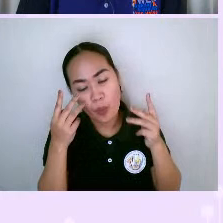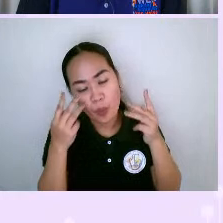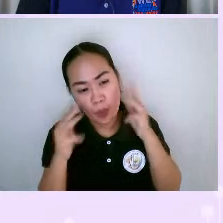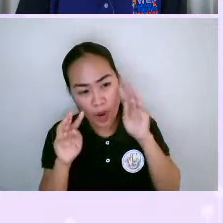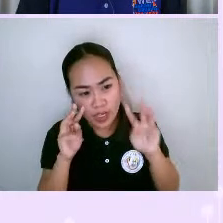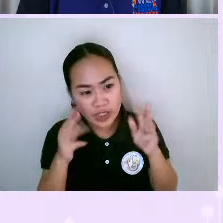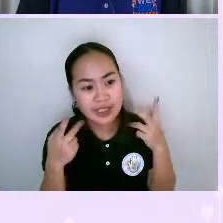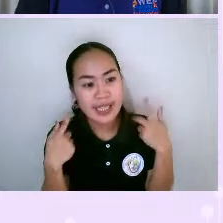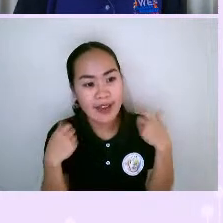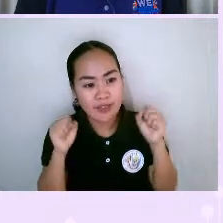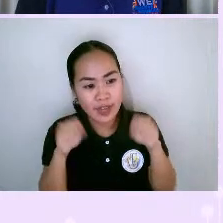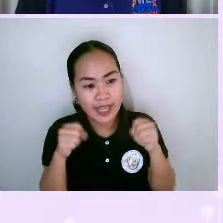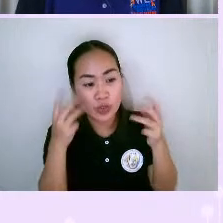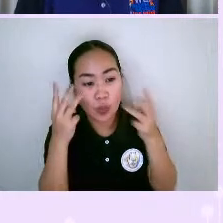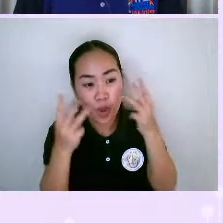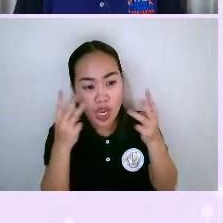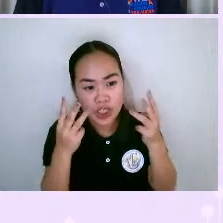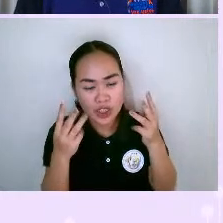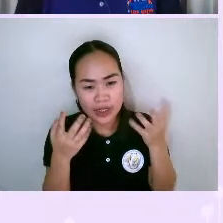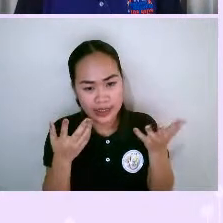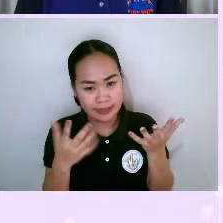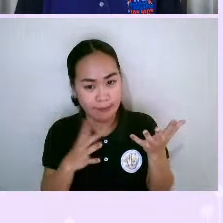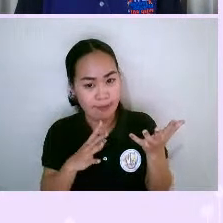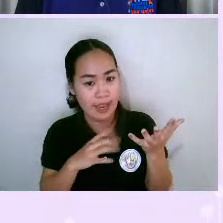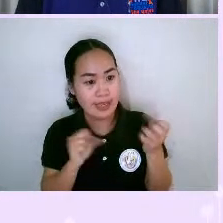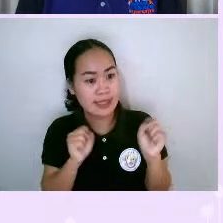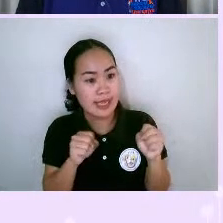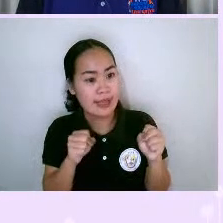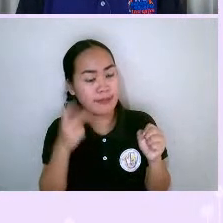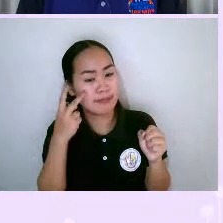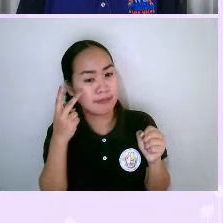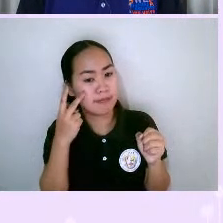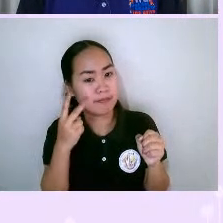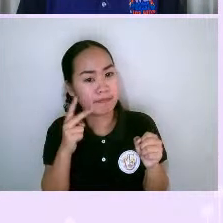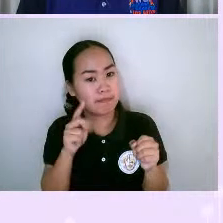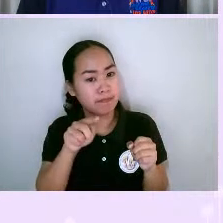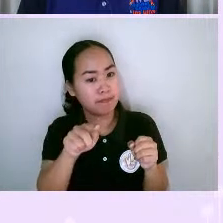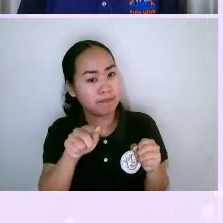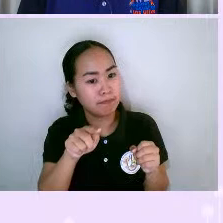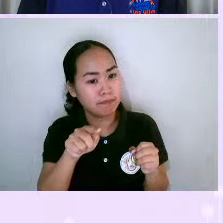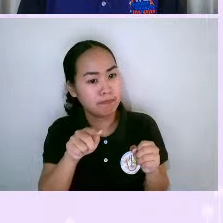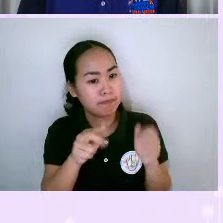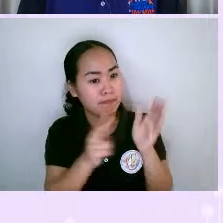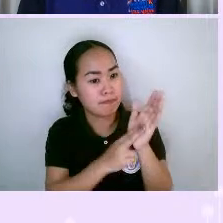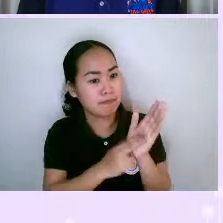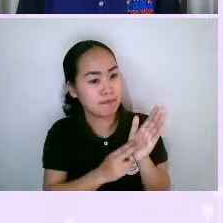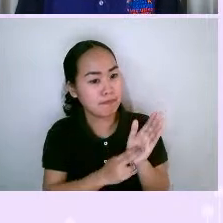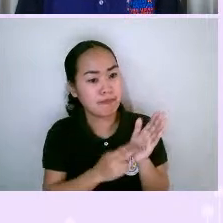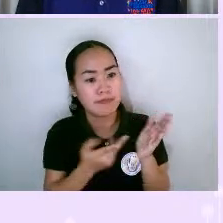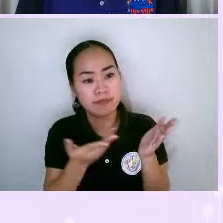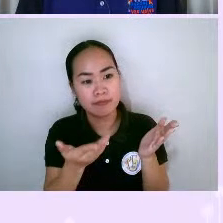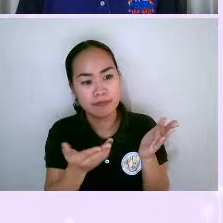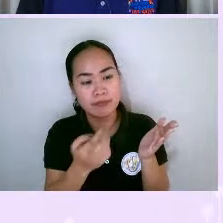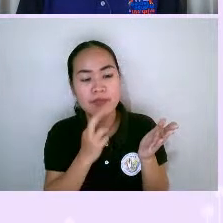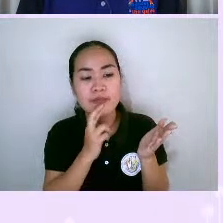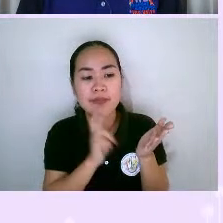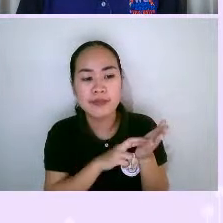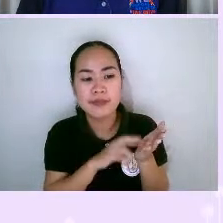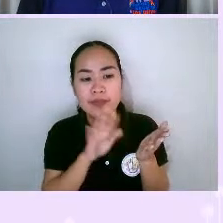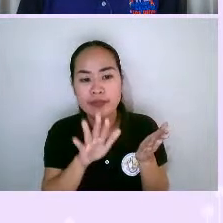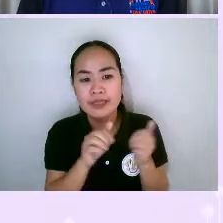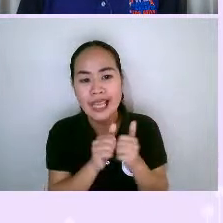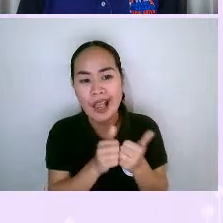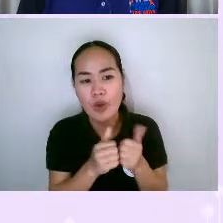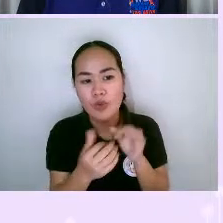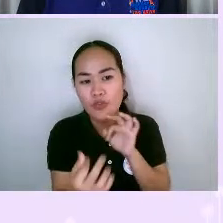mga kailangan nyong gawin. Mag-fill out ng online attendance form at ipadala ang inyong feedback tungkol sa activity